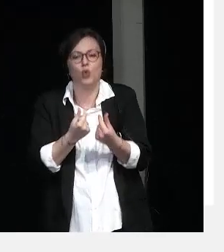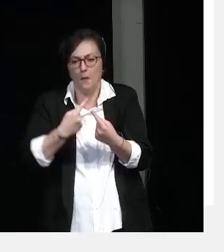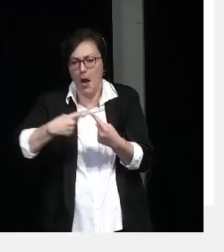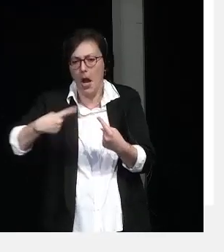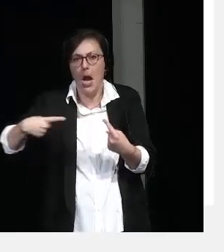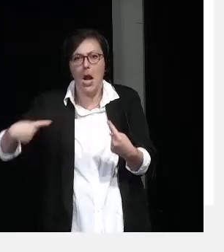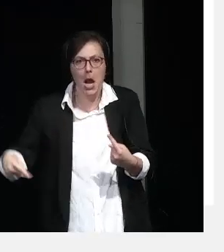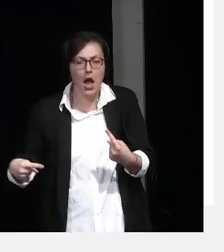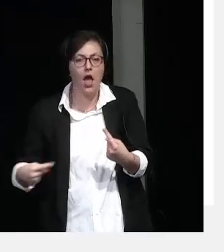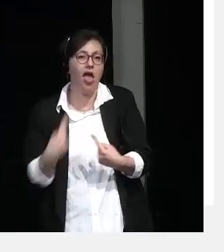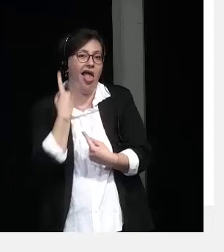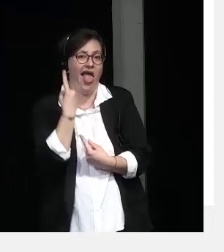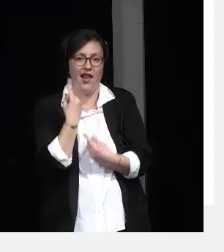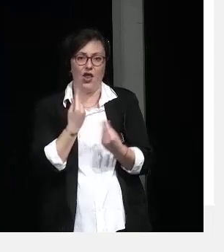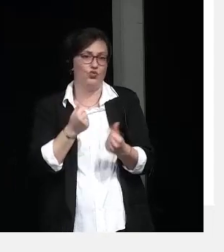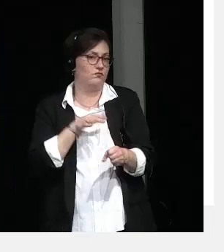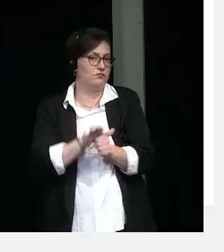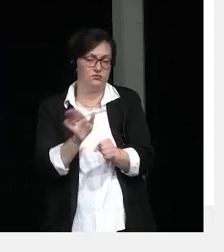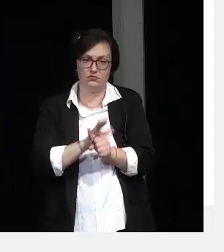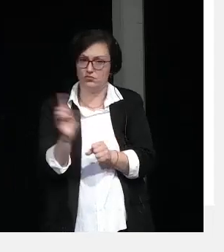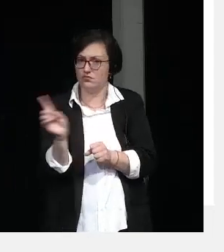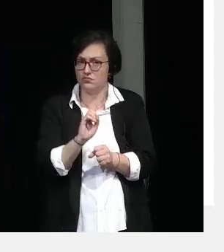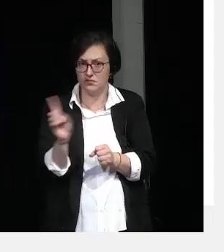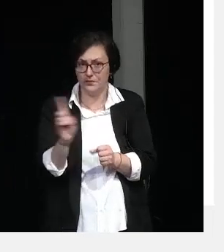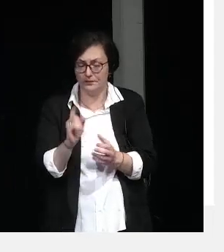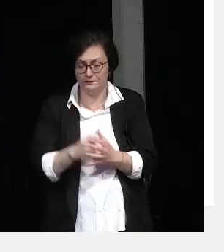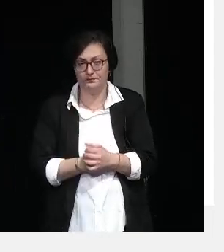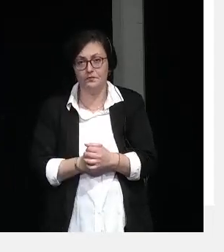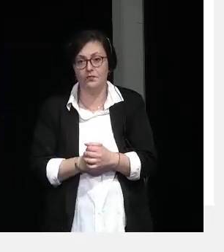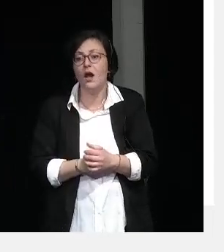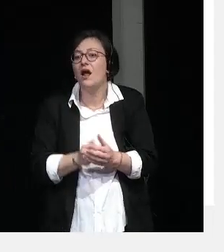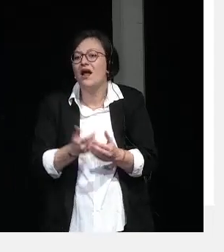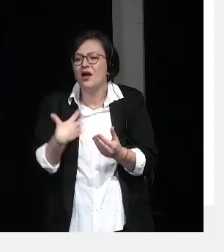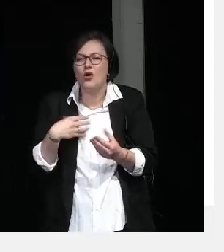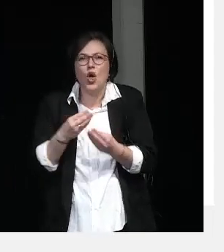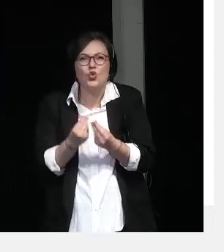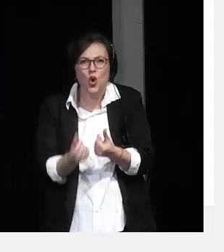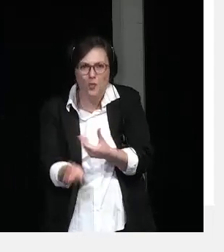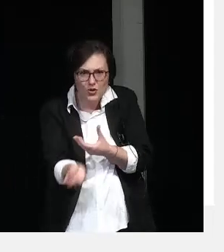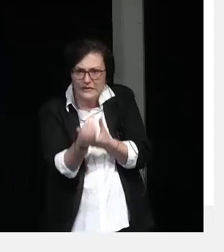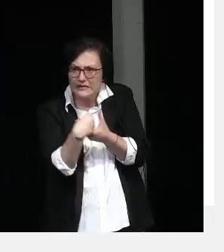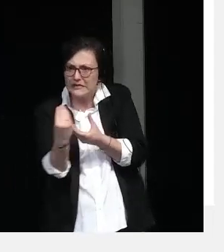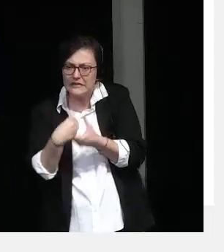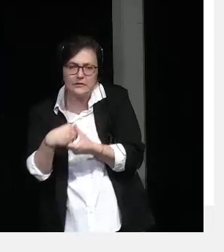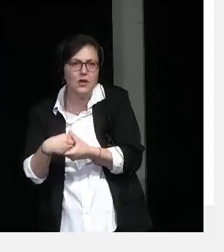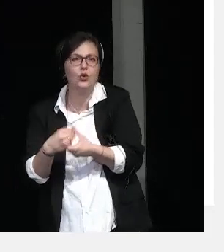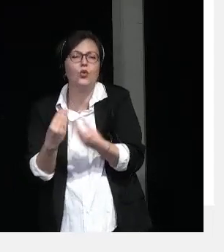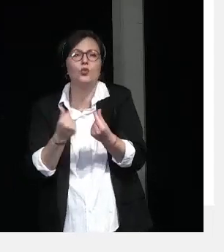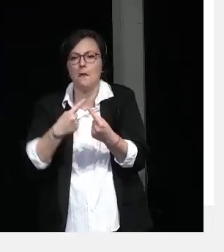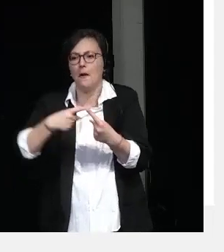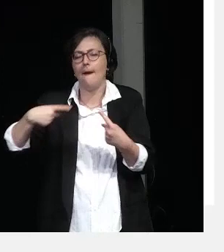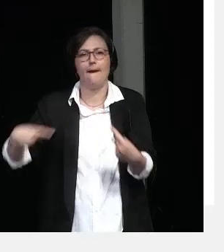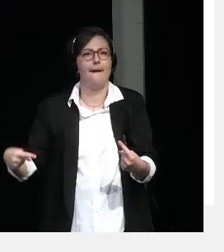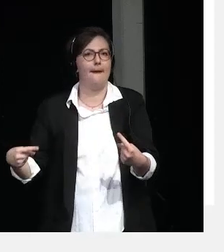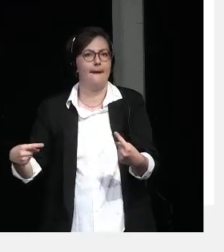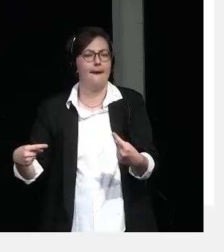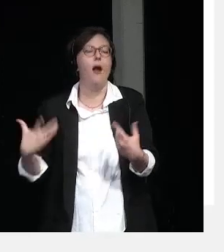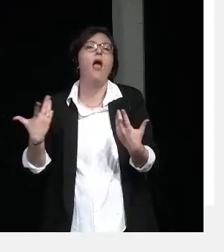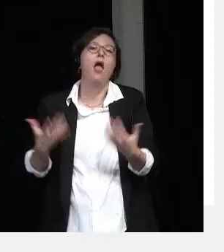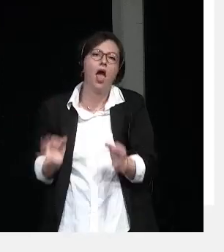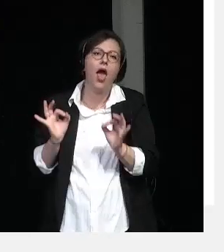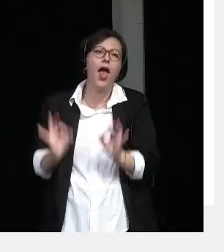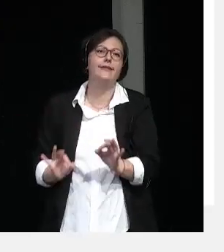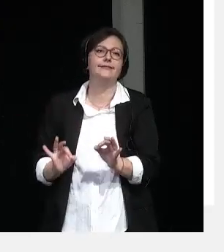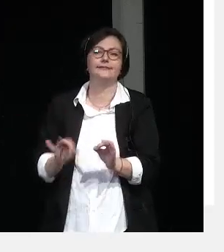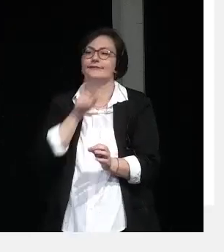action. This is the way that we make things much more accessible. Of course,